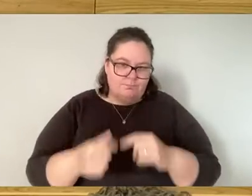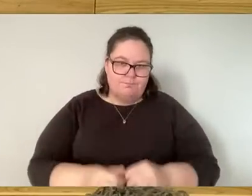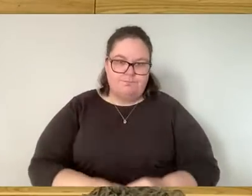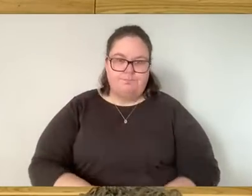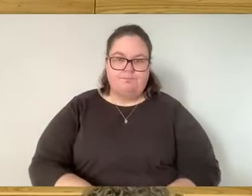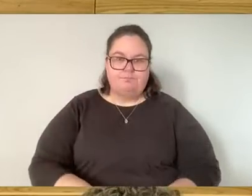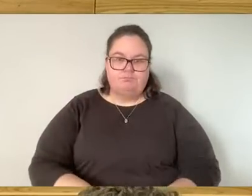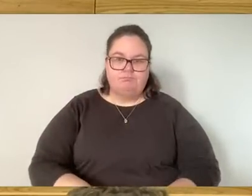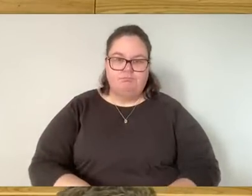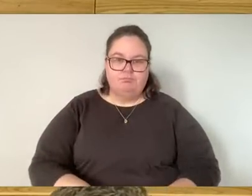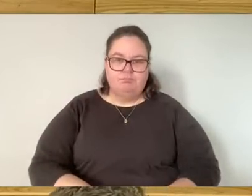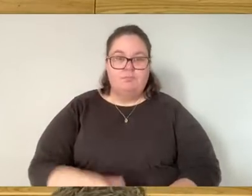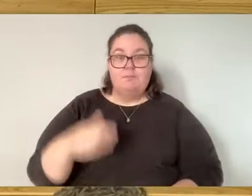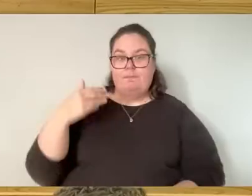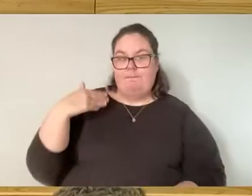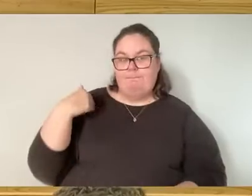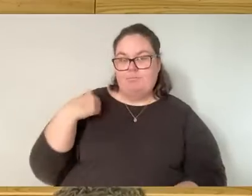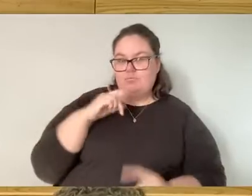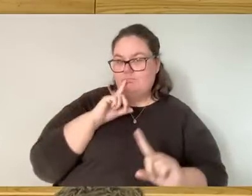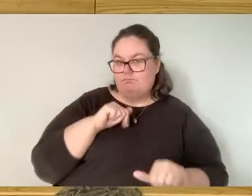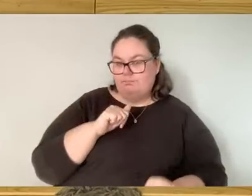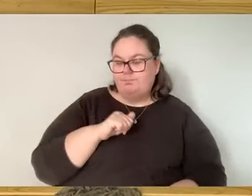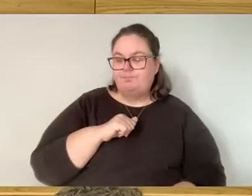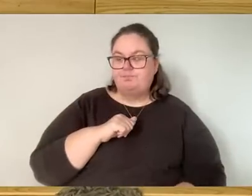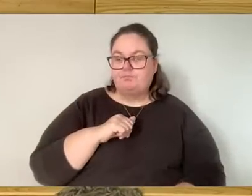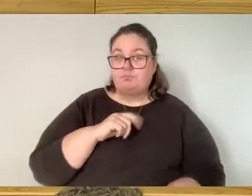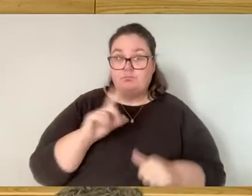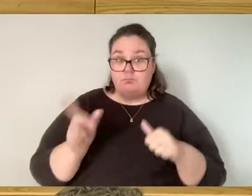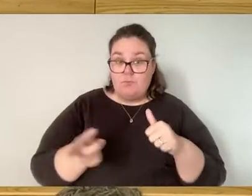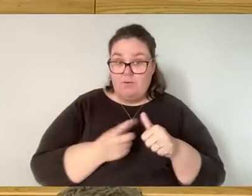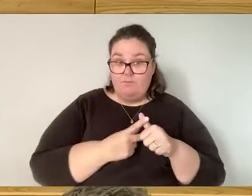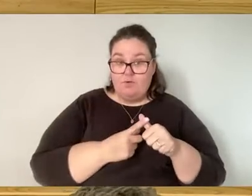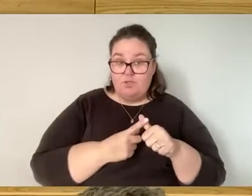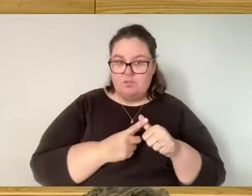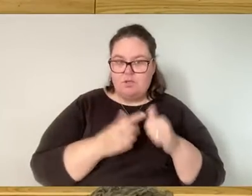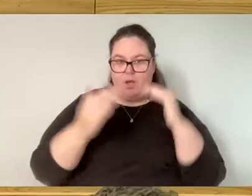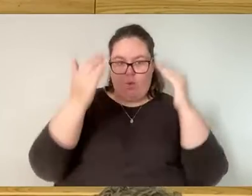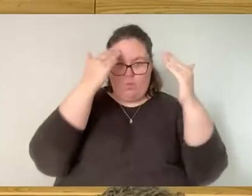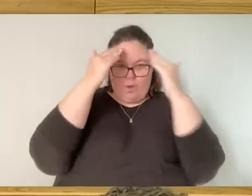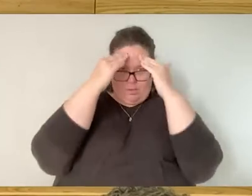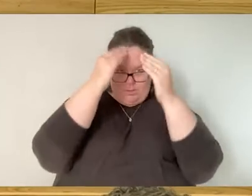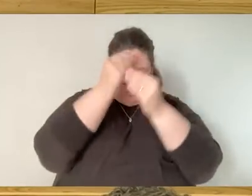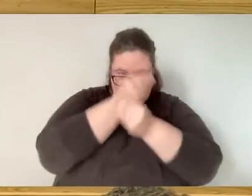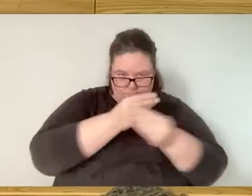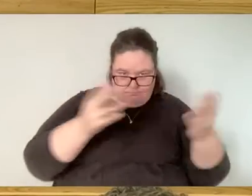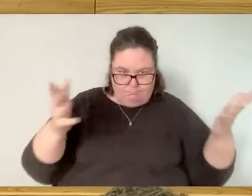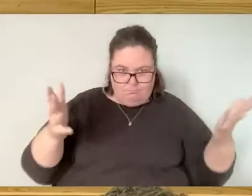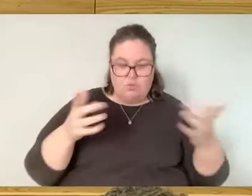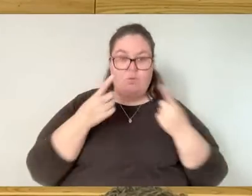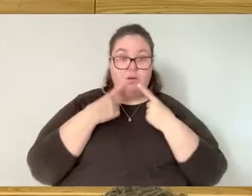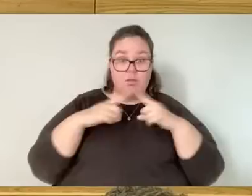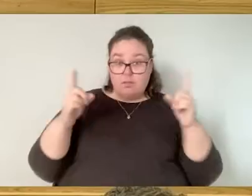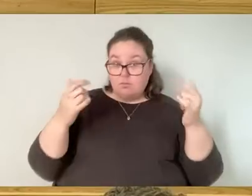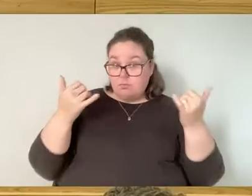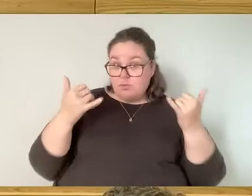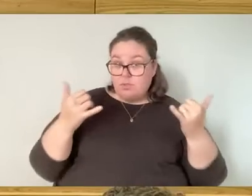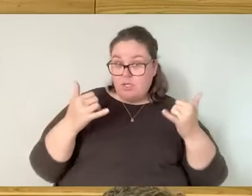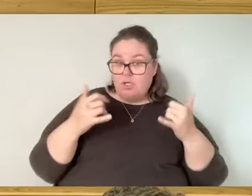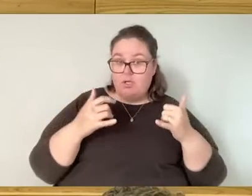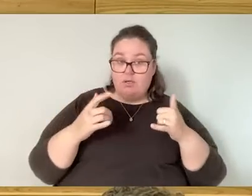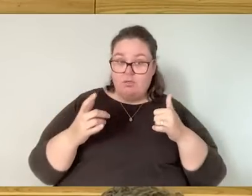the first element, we need to create awareness, and I think the announcement today, it's a really good step in that